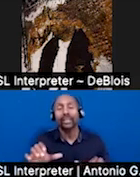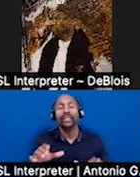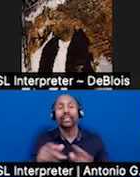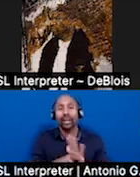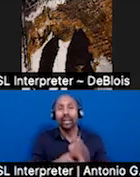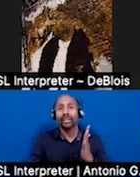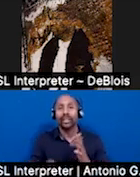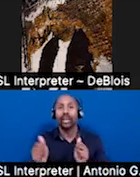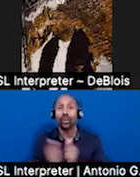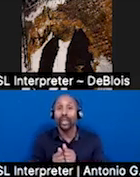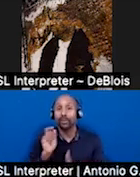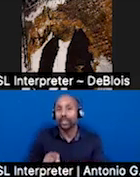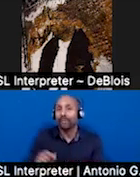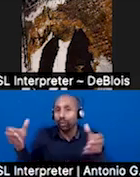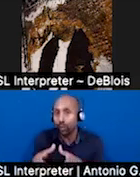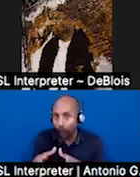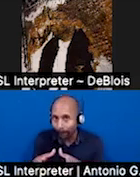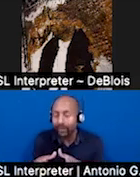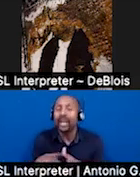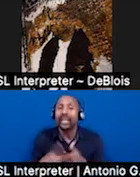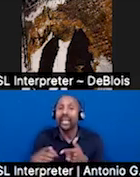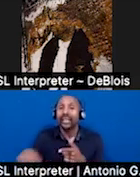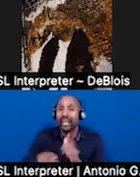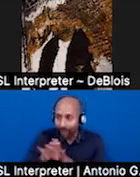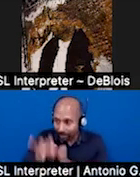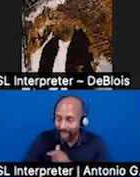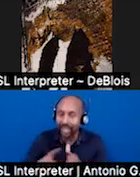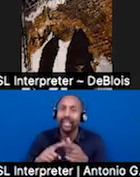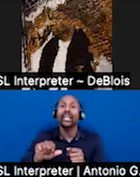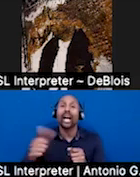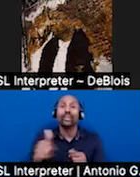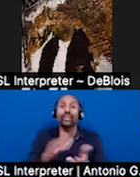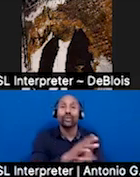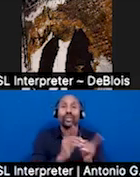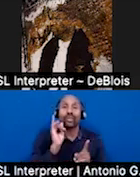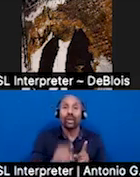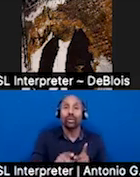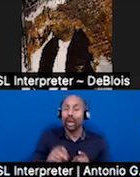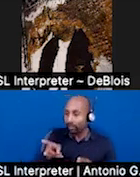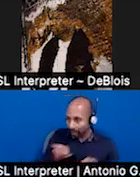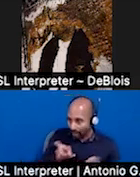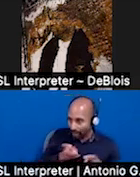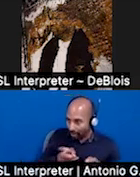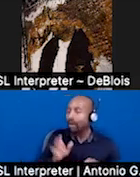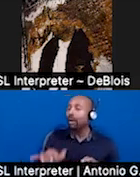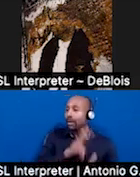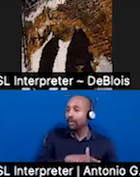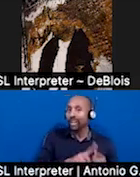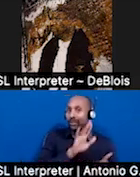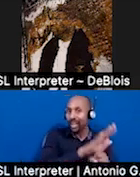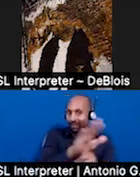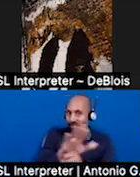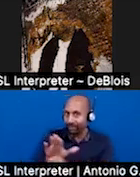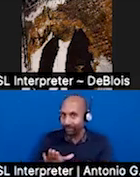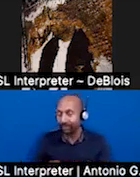be scaled up and adopted by other districts. Has family engagement practices, infrastructure, leadership, teaching, learning,